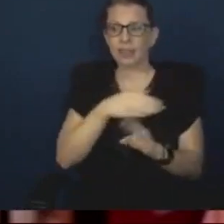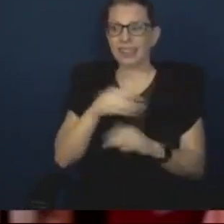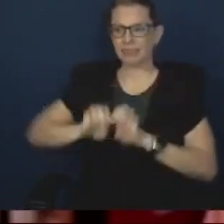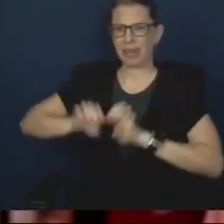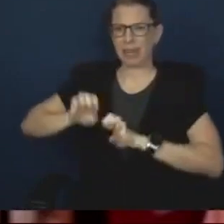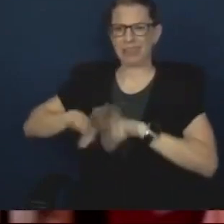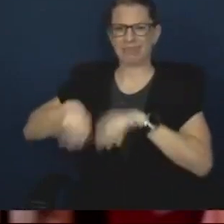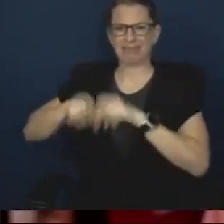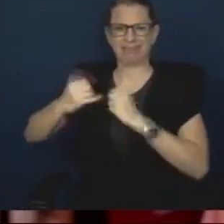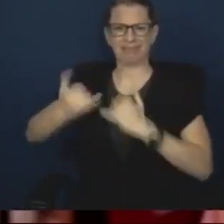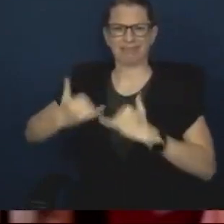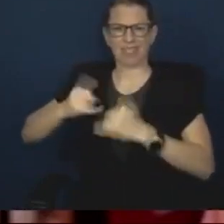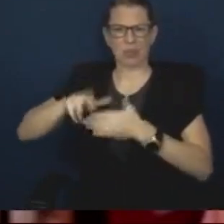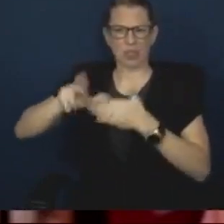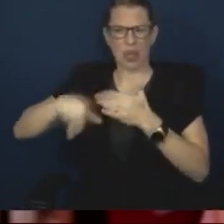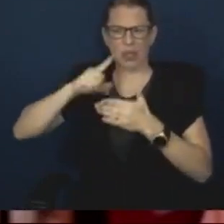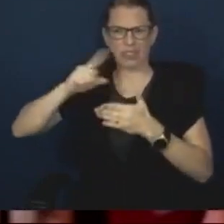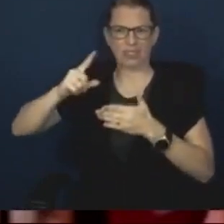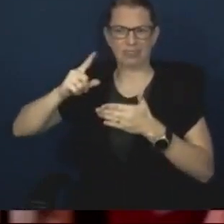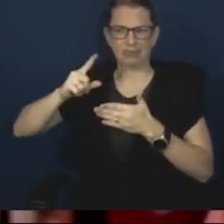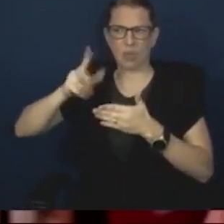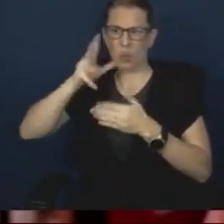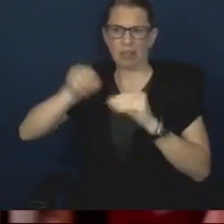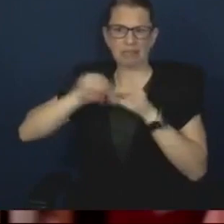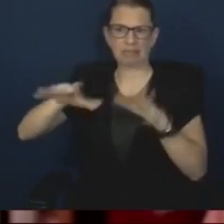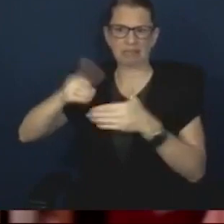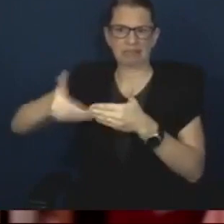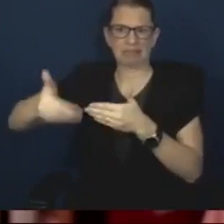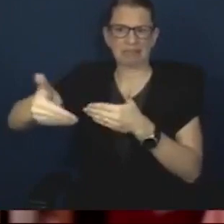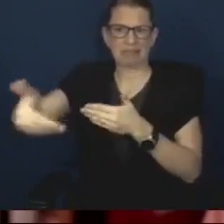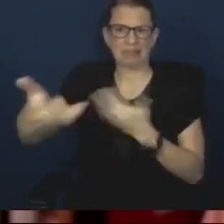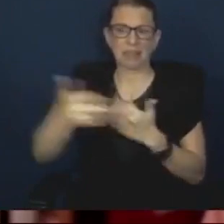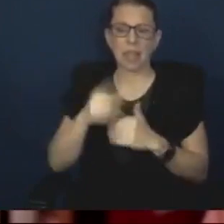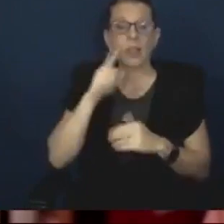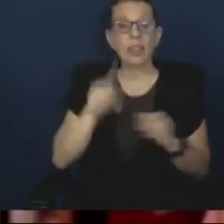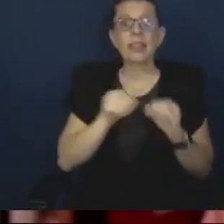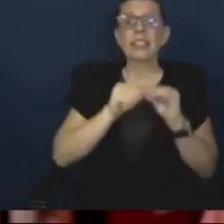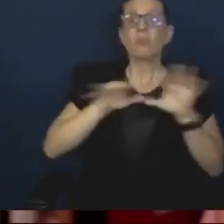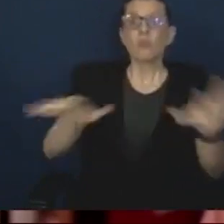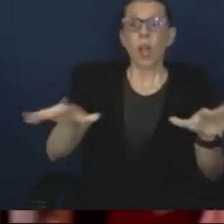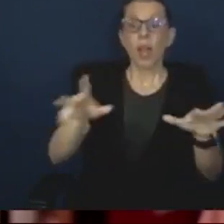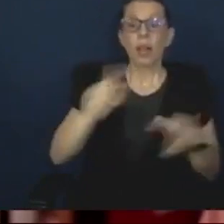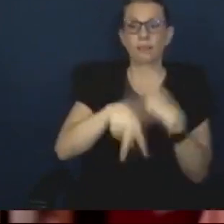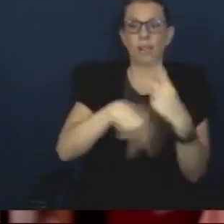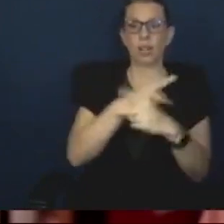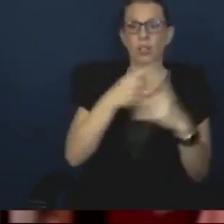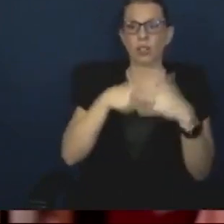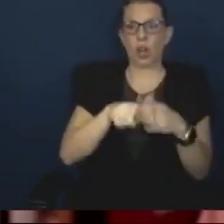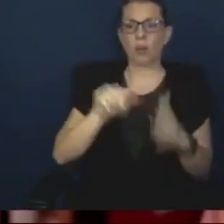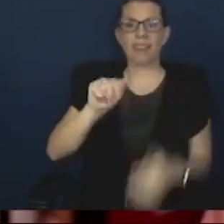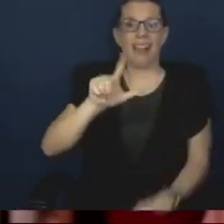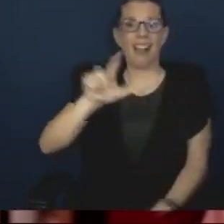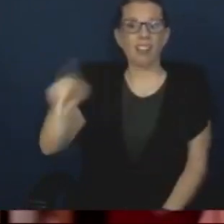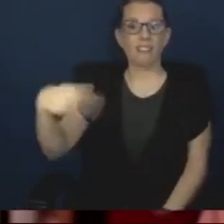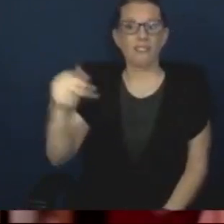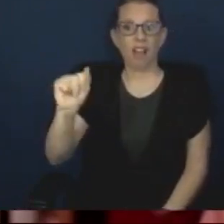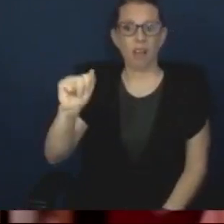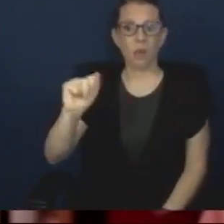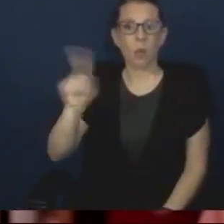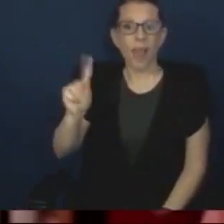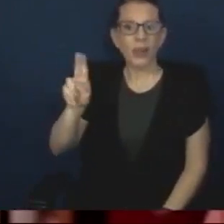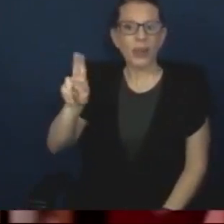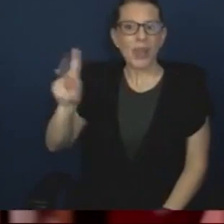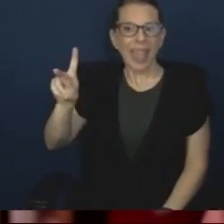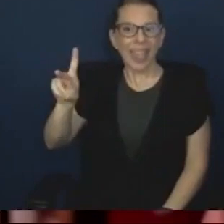those results for some time. I think a lot of the spread of variants, starting with Alpha back in the UK, is